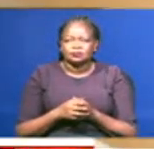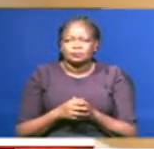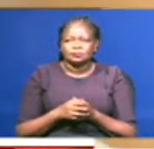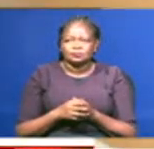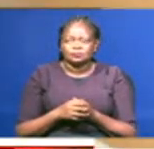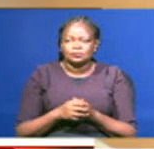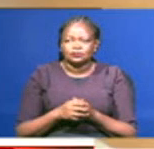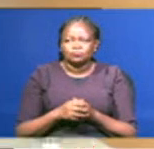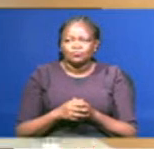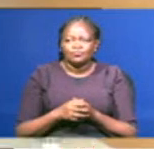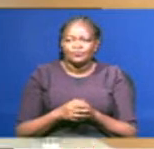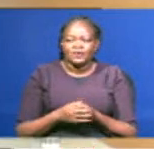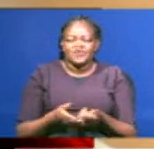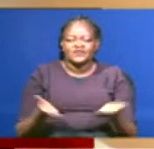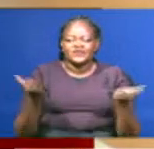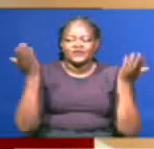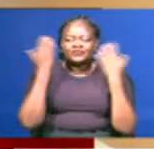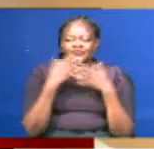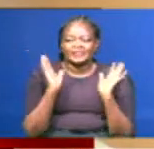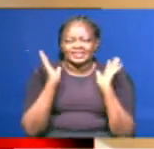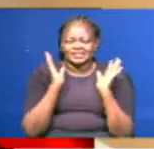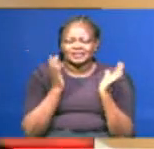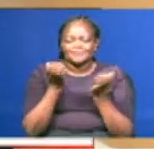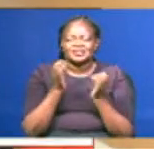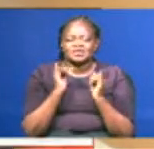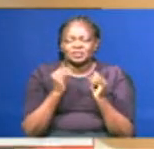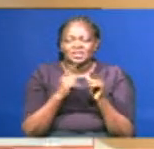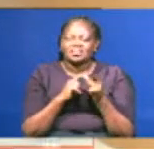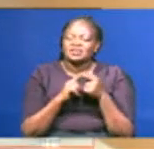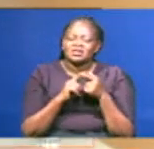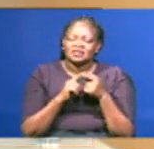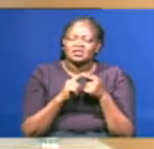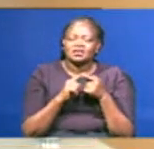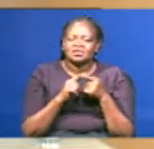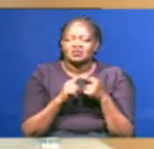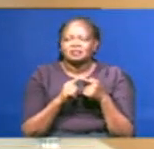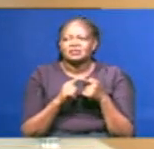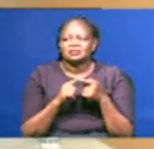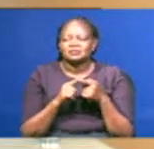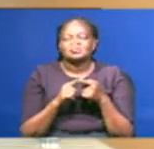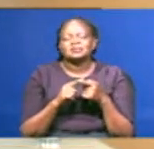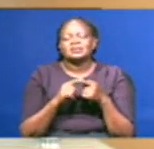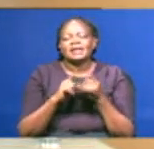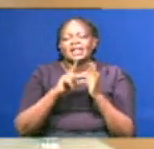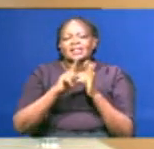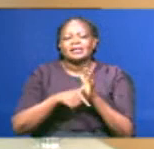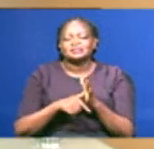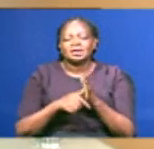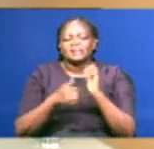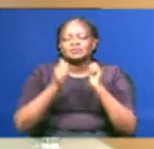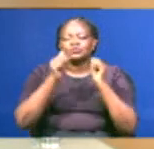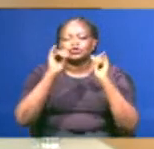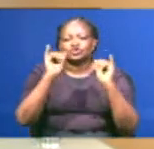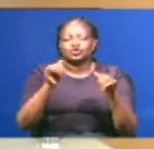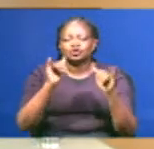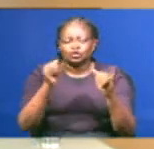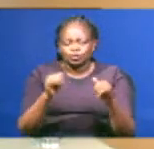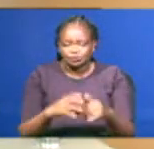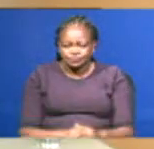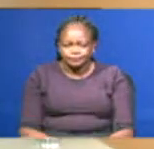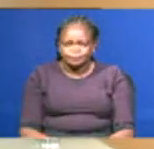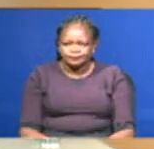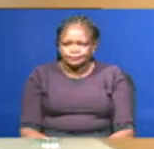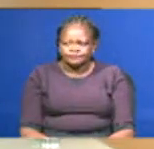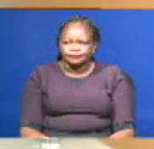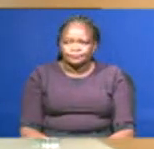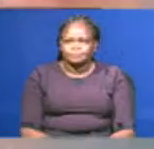Now that's where remarks at the end of business news for tonight. Karen Kibet is on standby with the sports update.